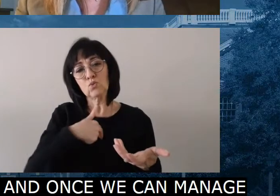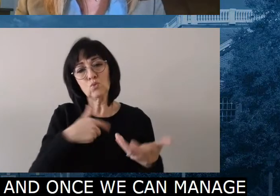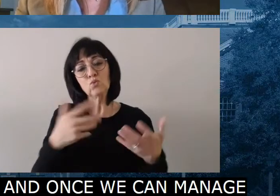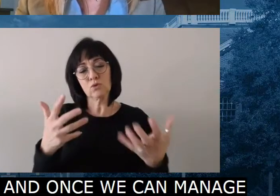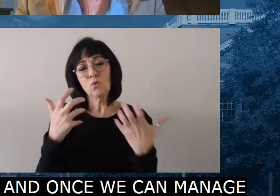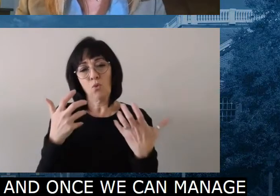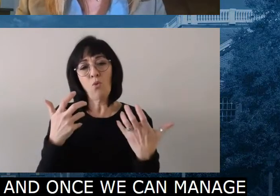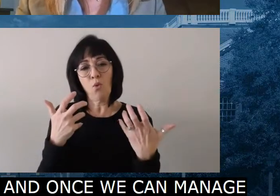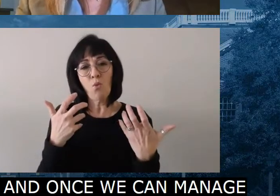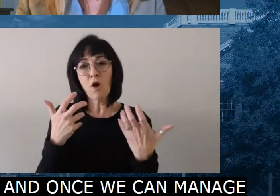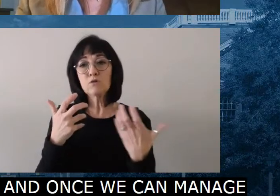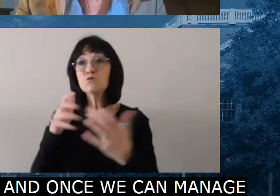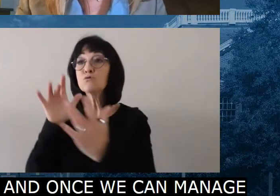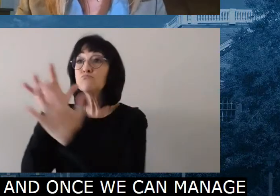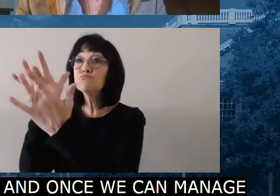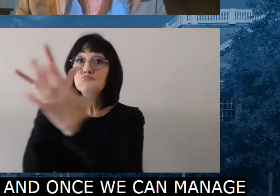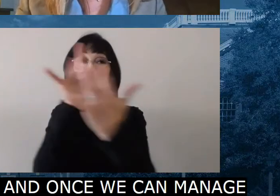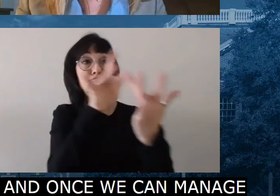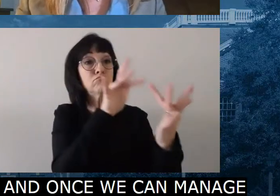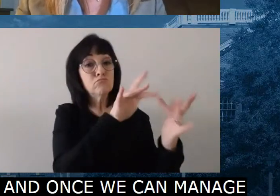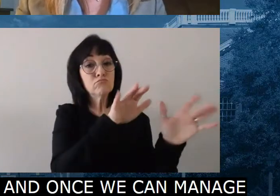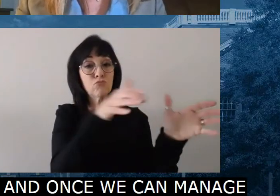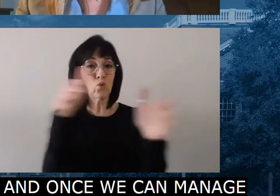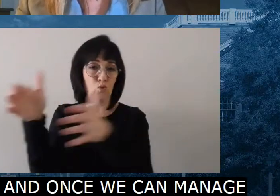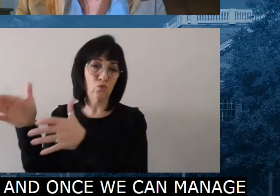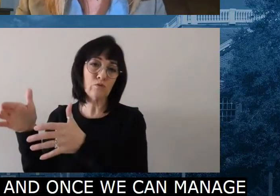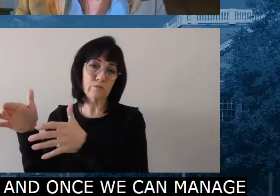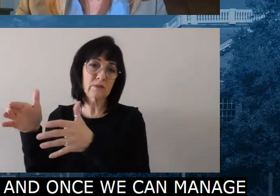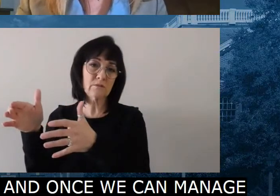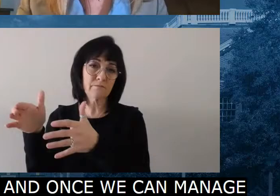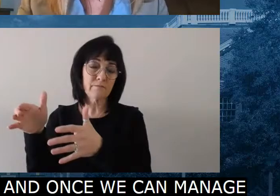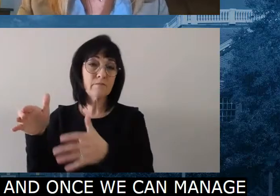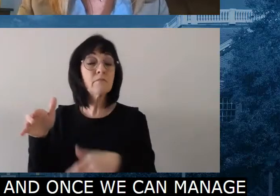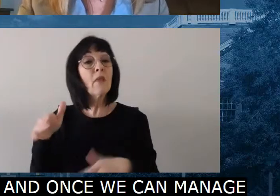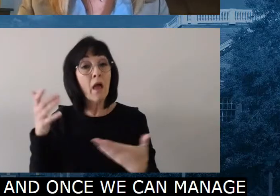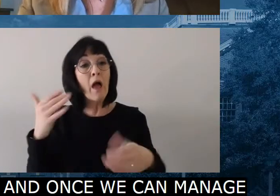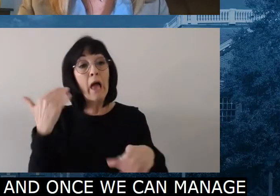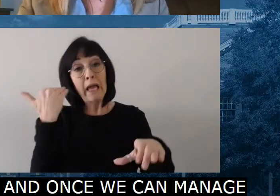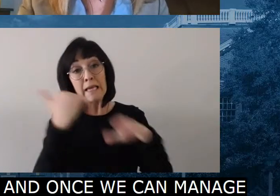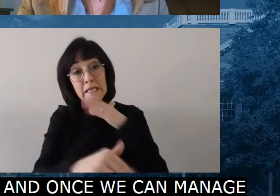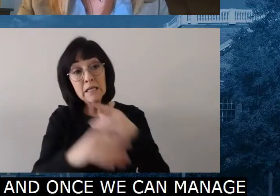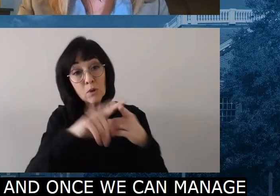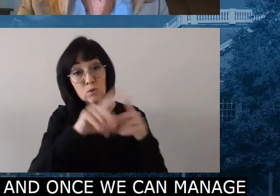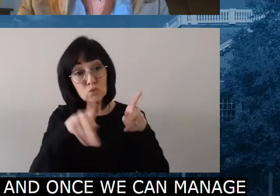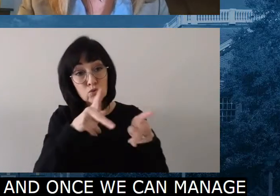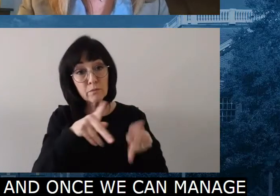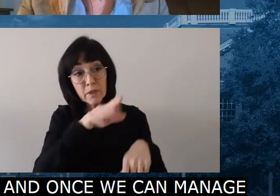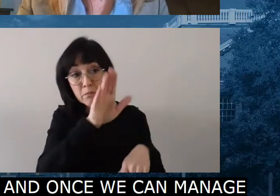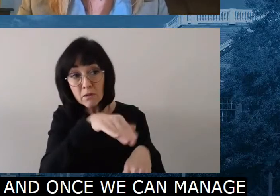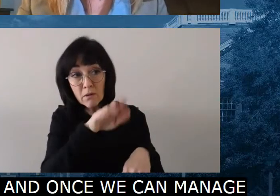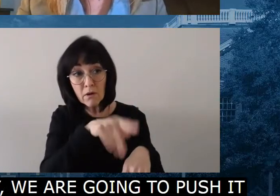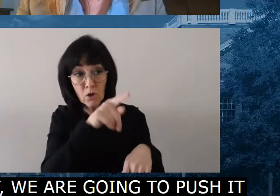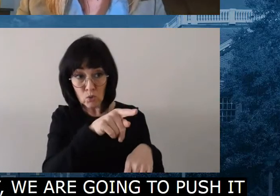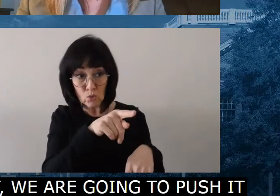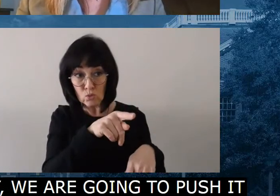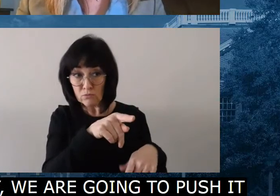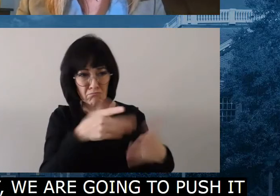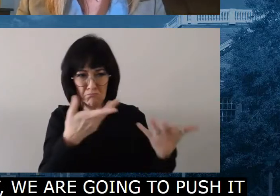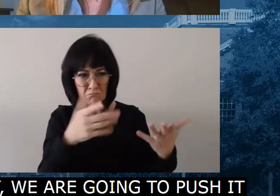this even a little bit harder to, make sure we fill the gap of those that might be, watching